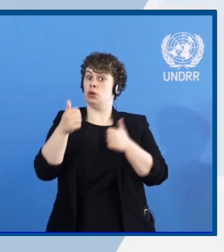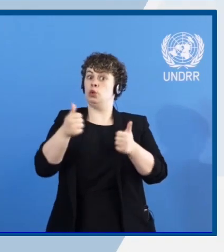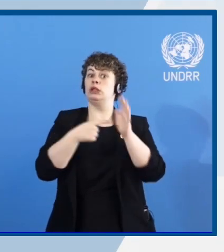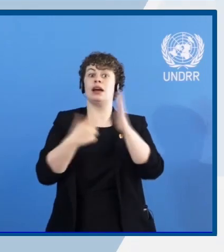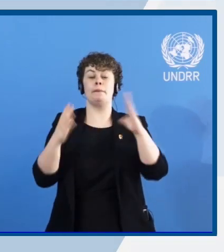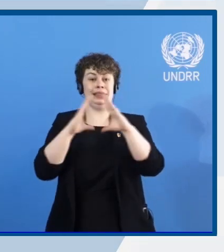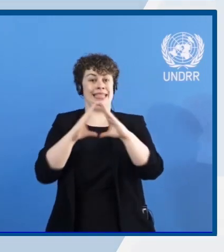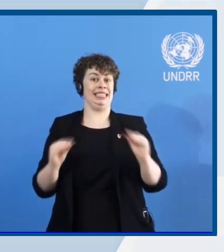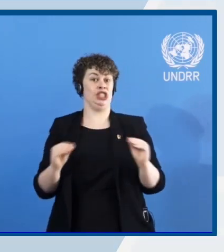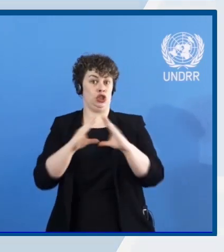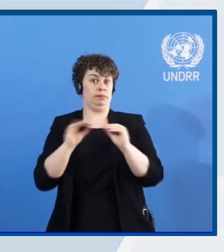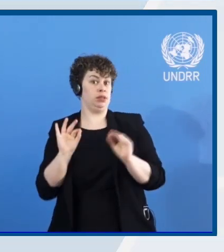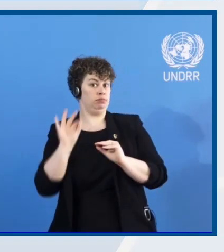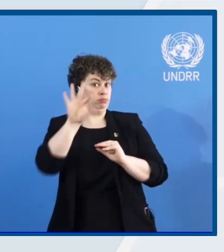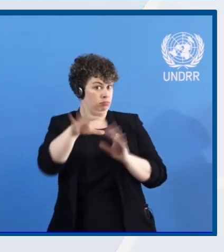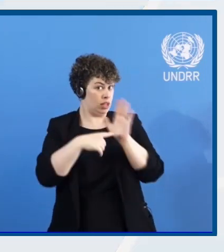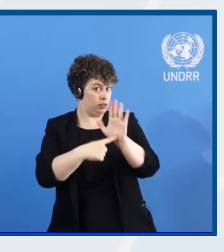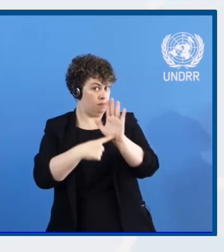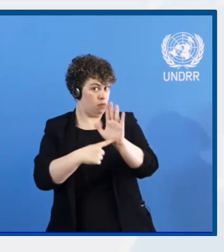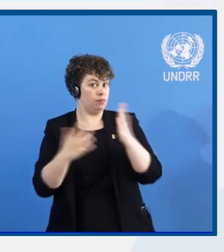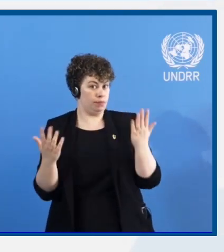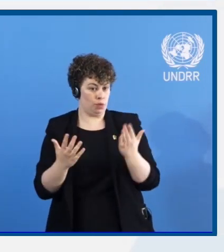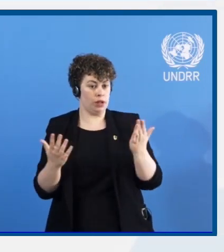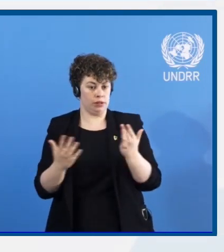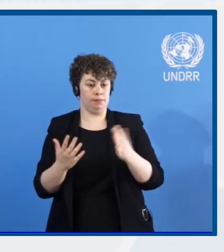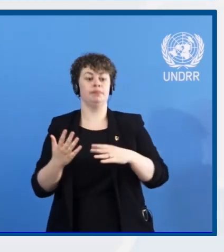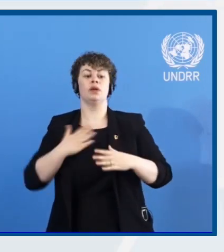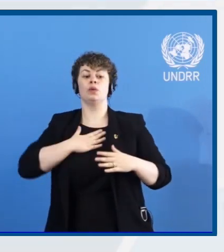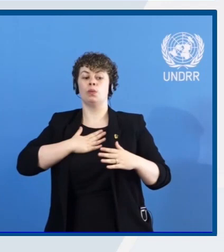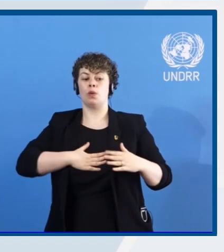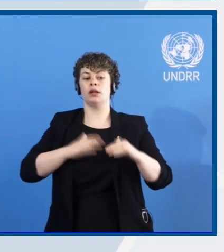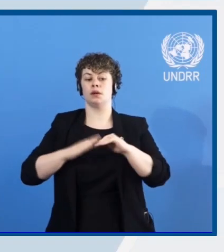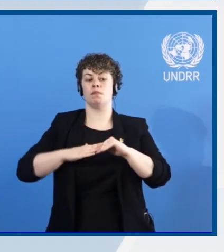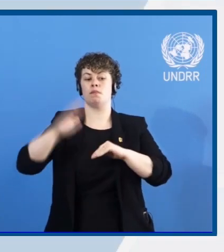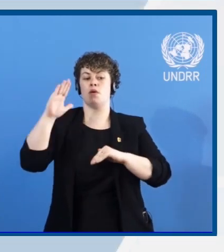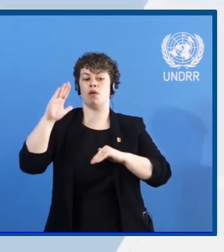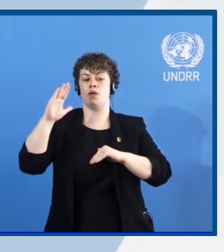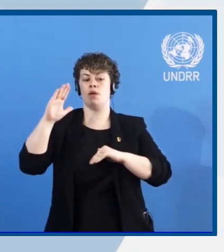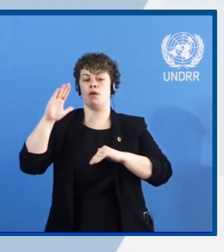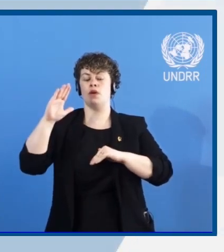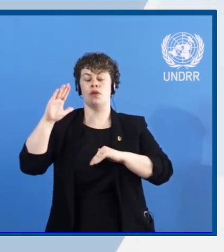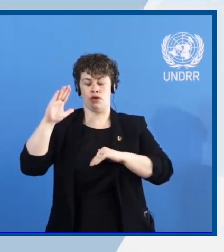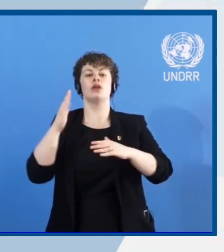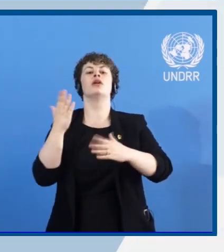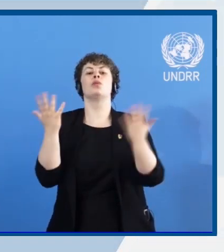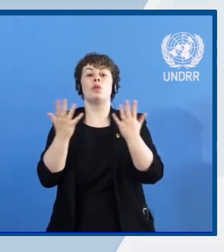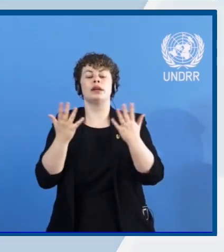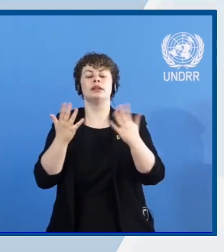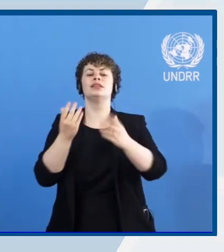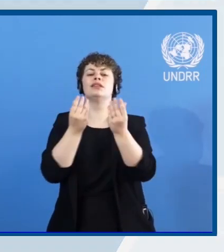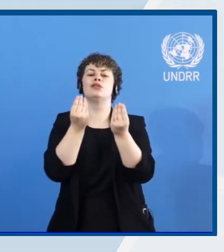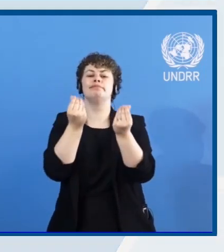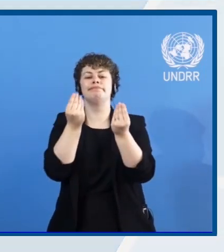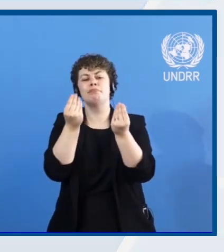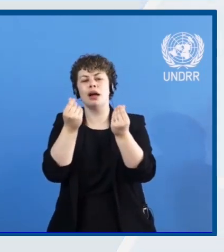MENA region, also very serious about greening the public procurement with very specific targets and